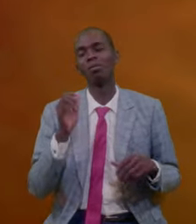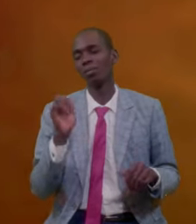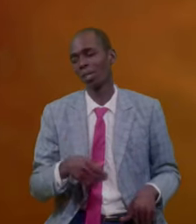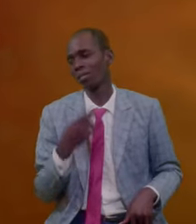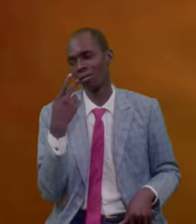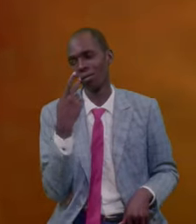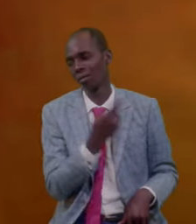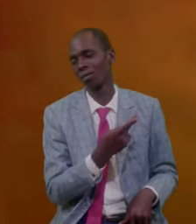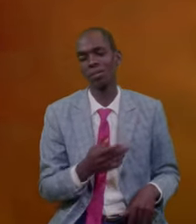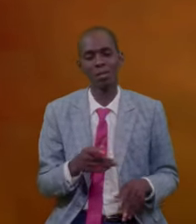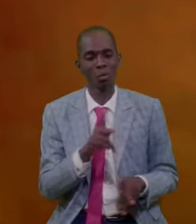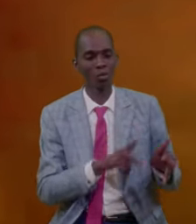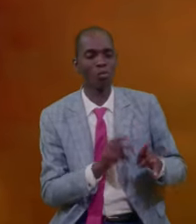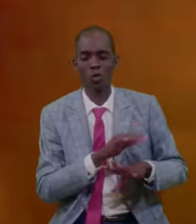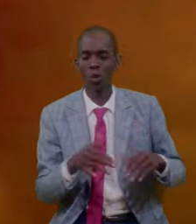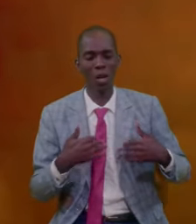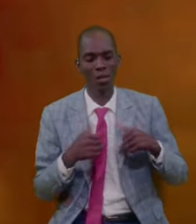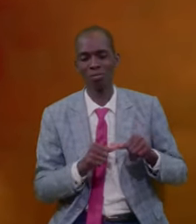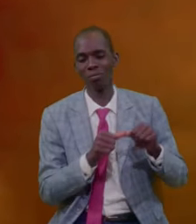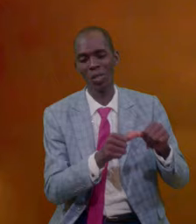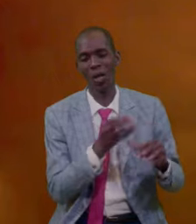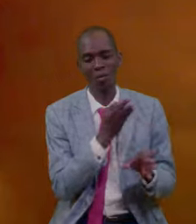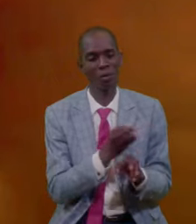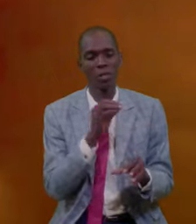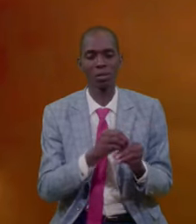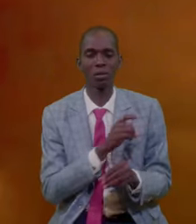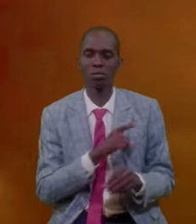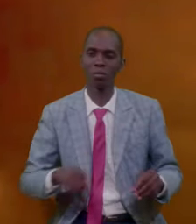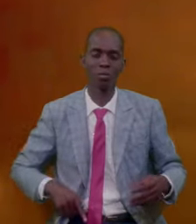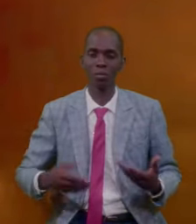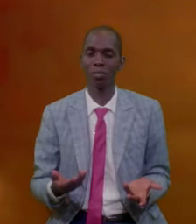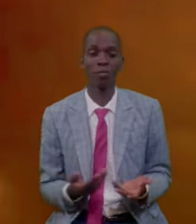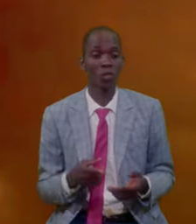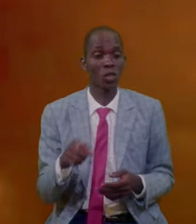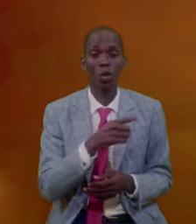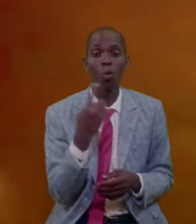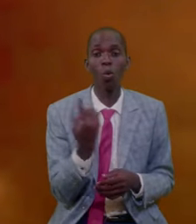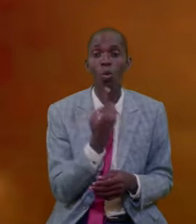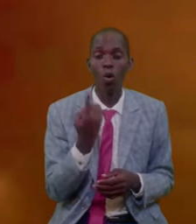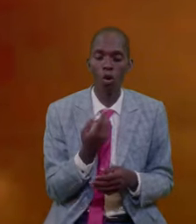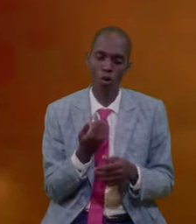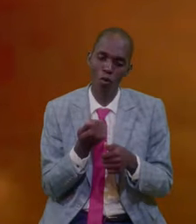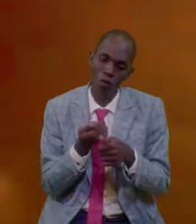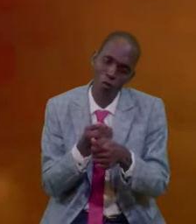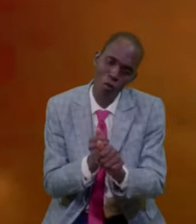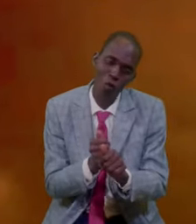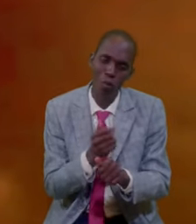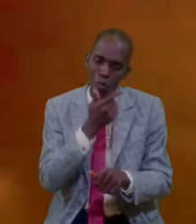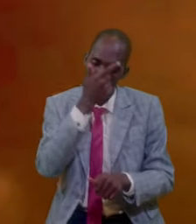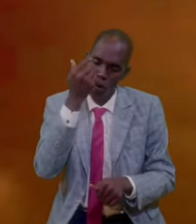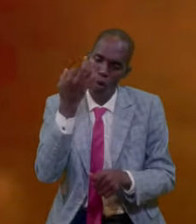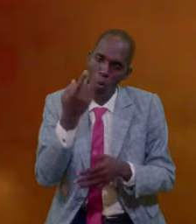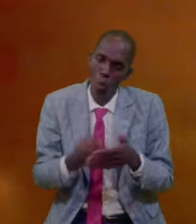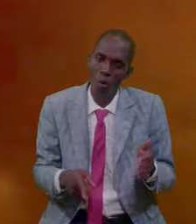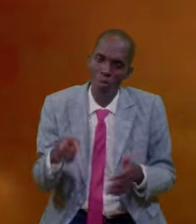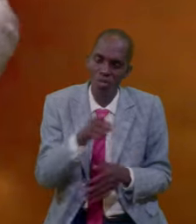have steadfast faith in the Lord. They walked by sight. What are we going to drink? What are